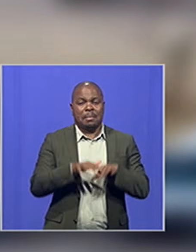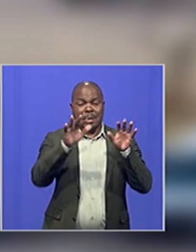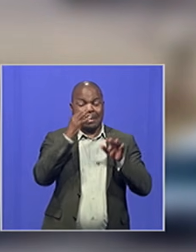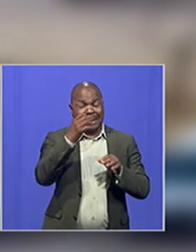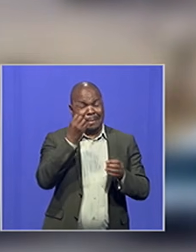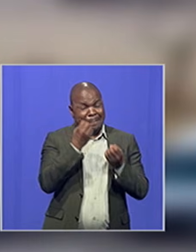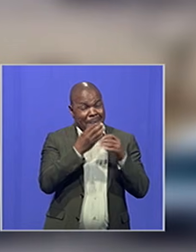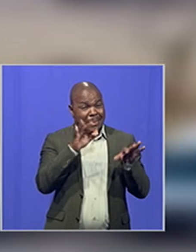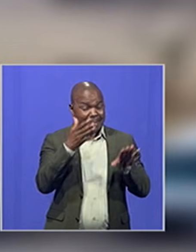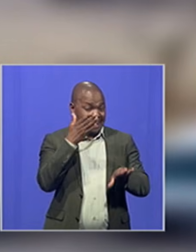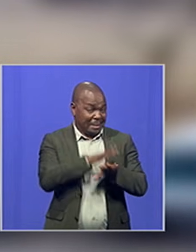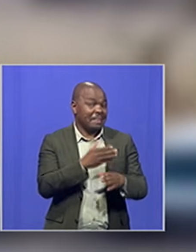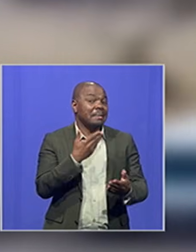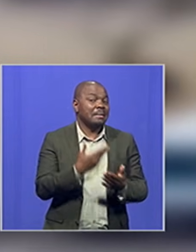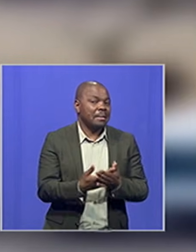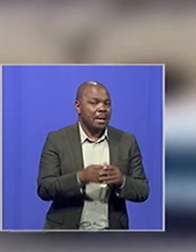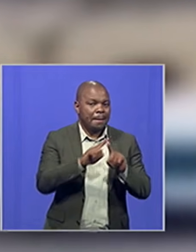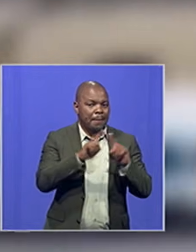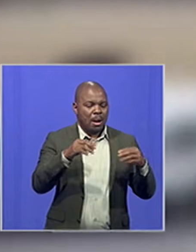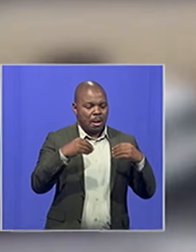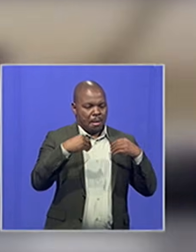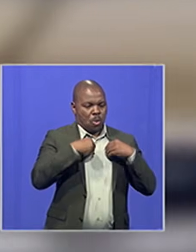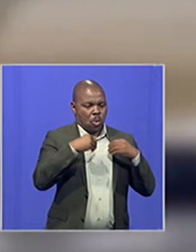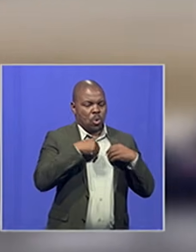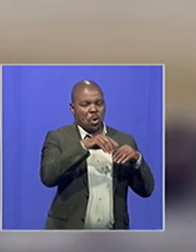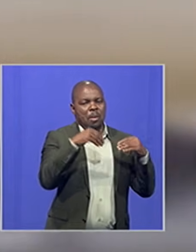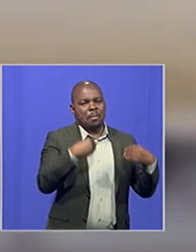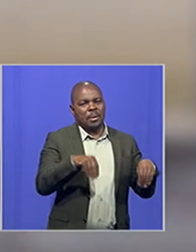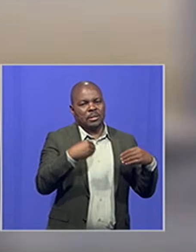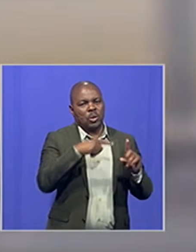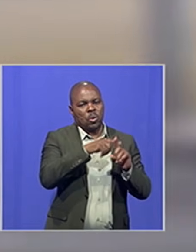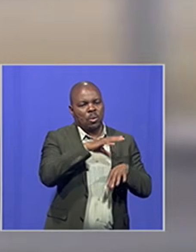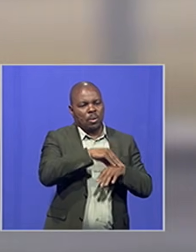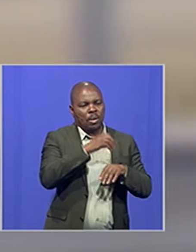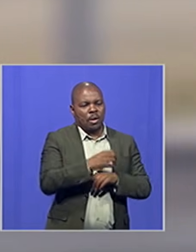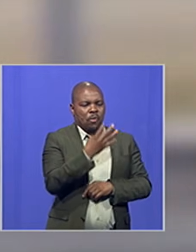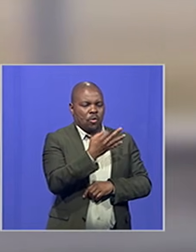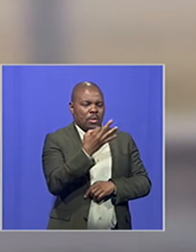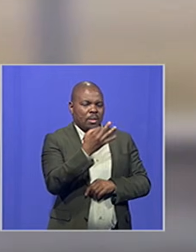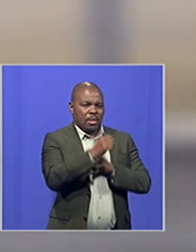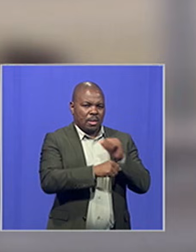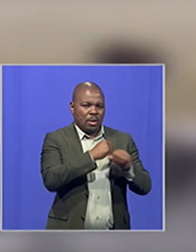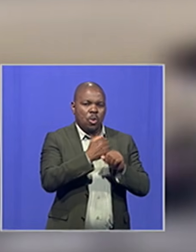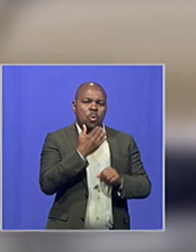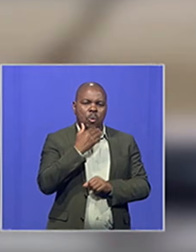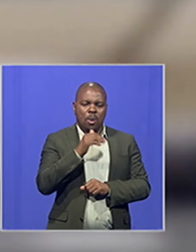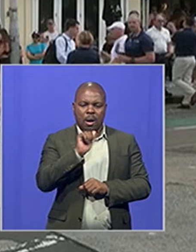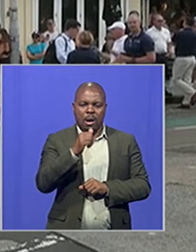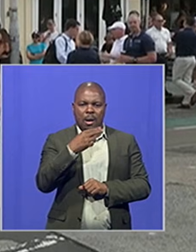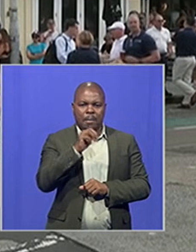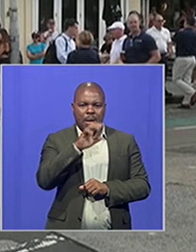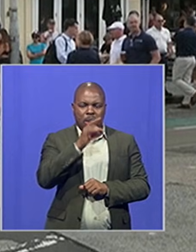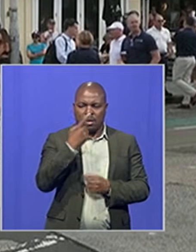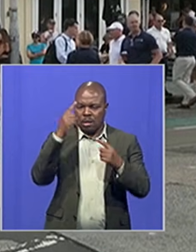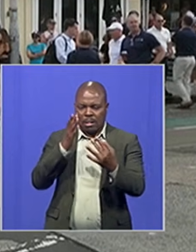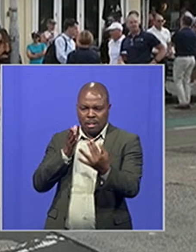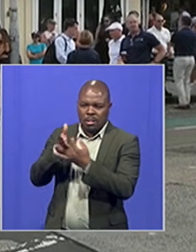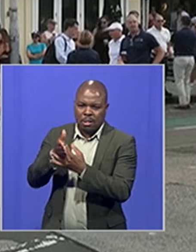ba le bantsi fa ene e se ka mongwe wa lebentlele la maungo wa dingwaga di le 43 Ahmad Al-Ahmad yo neng a